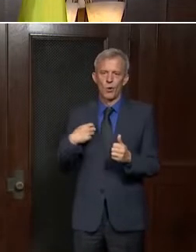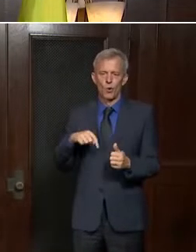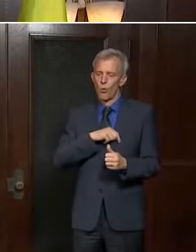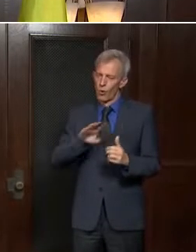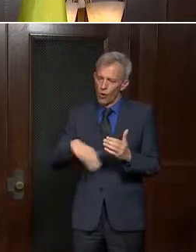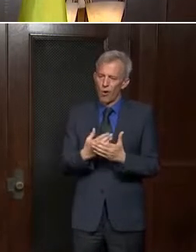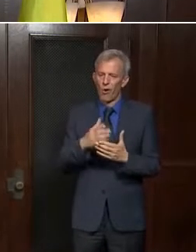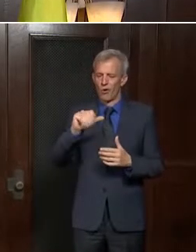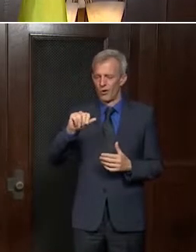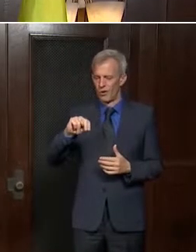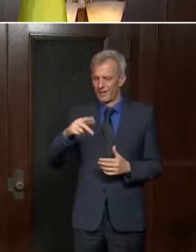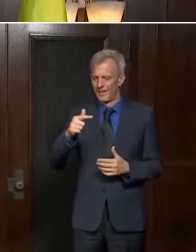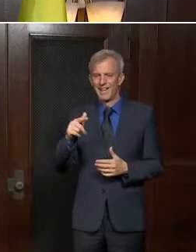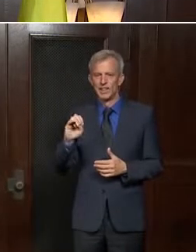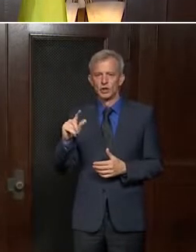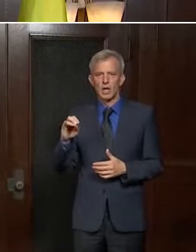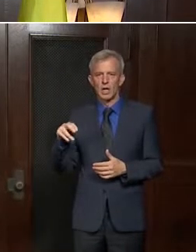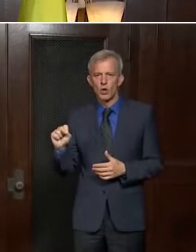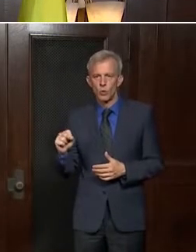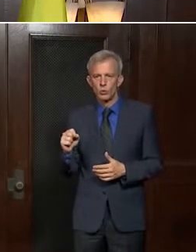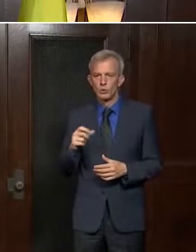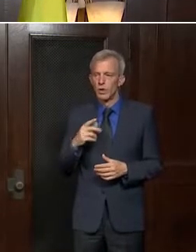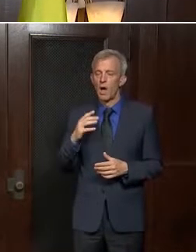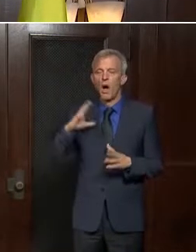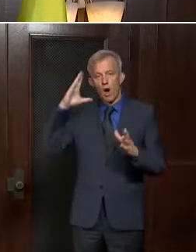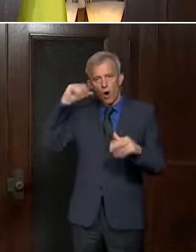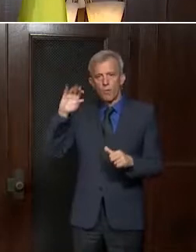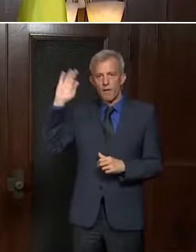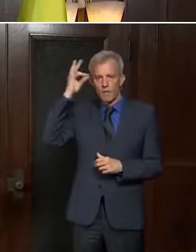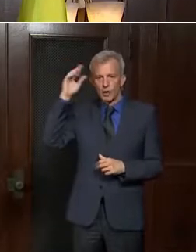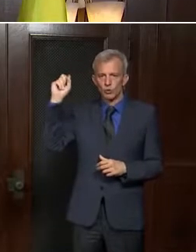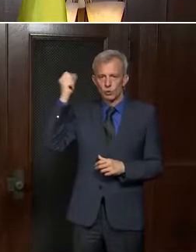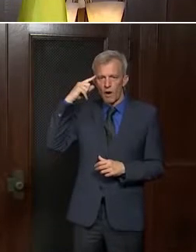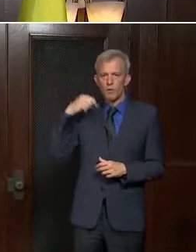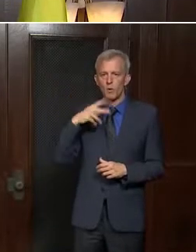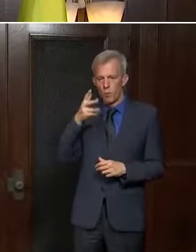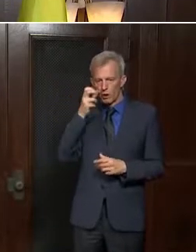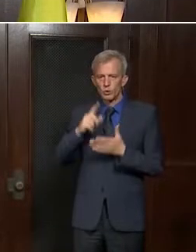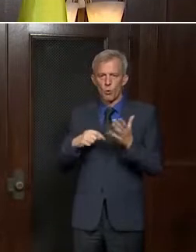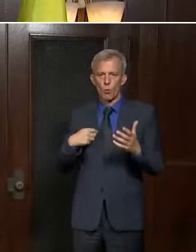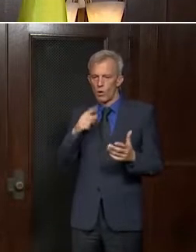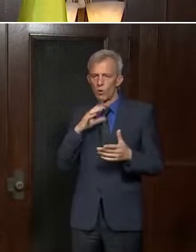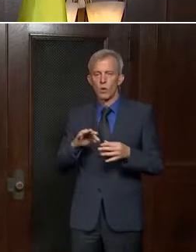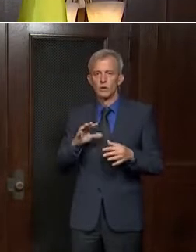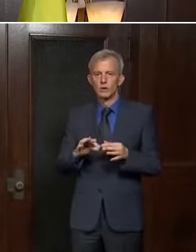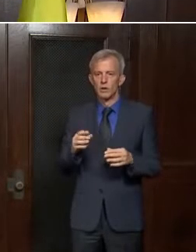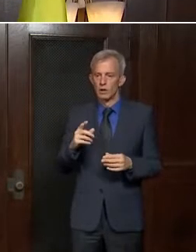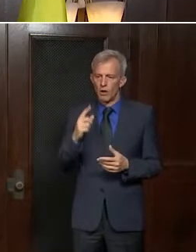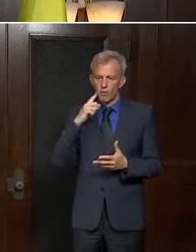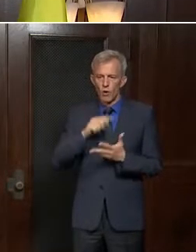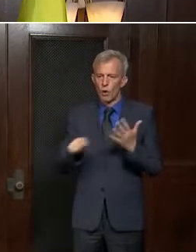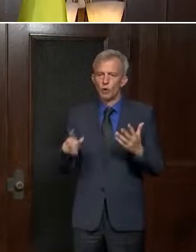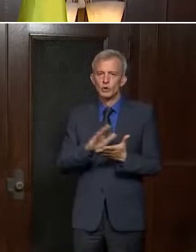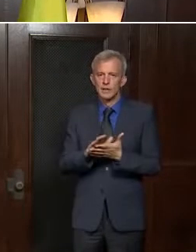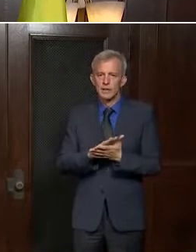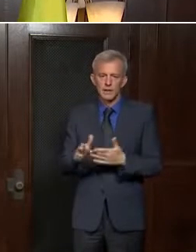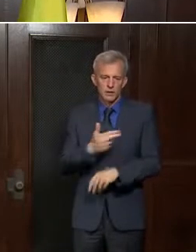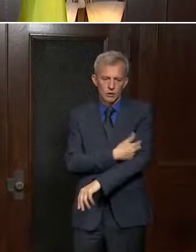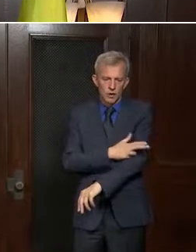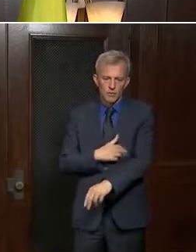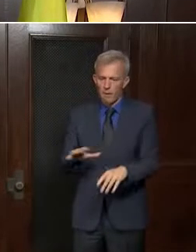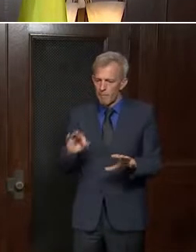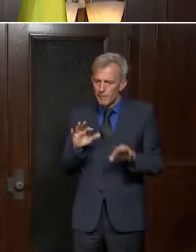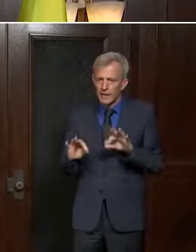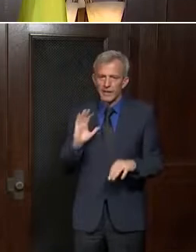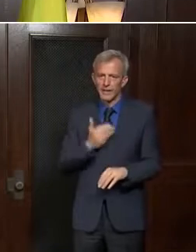Angelinos. And I hope that our federal government will listen to that too. Those who are cleaning our hospitals, those who are picking our